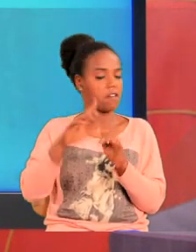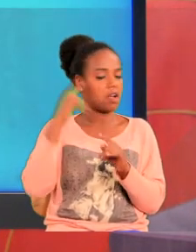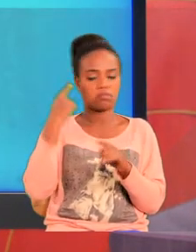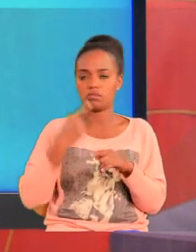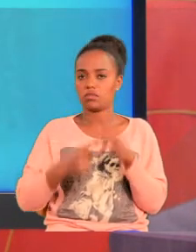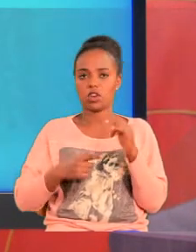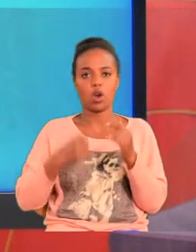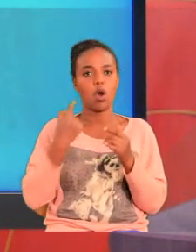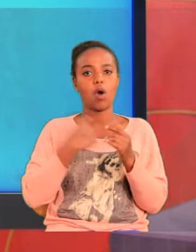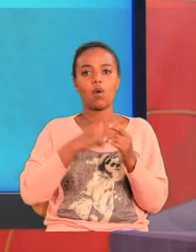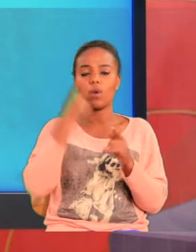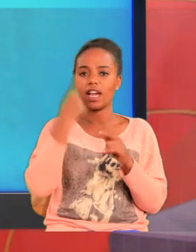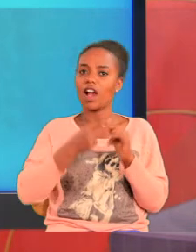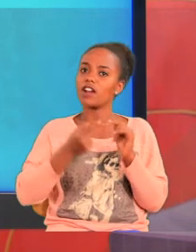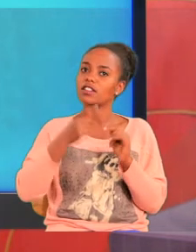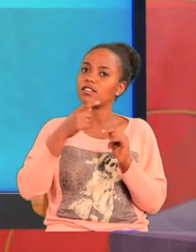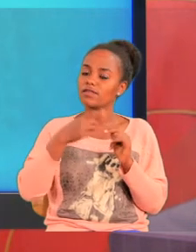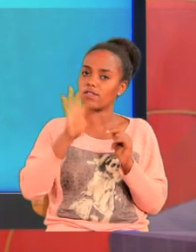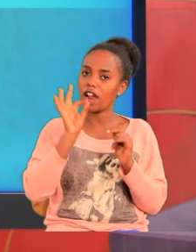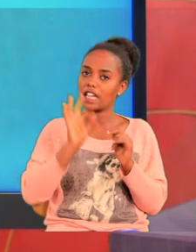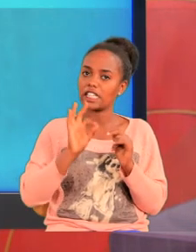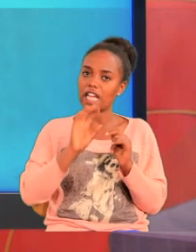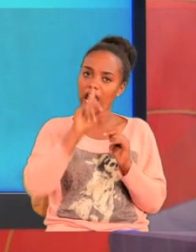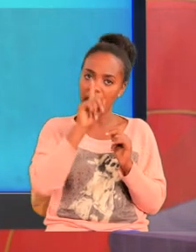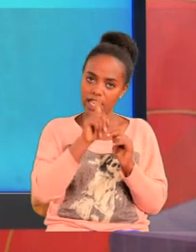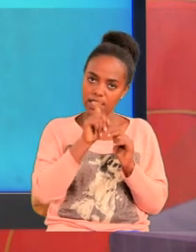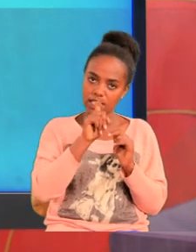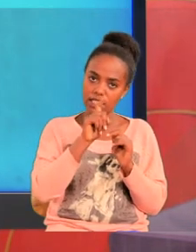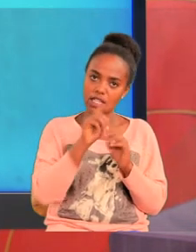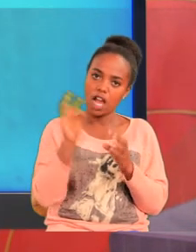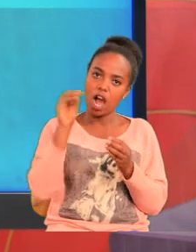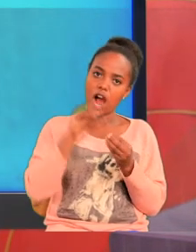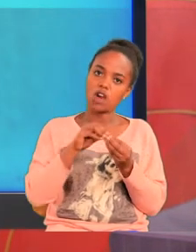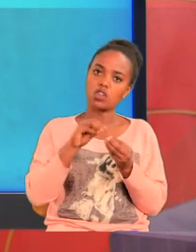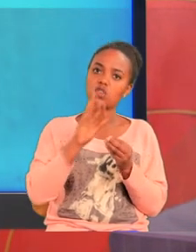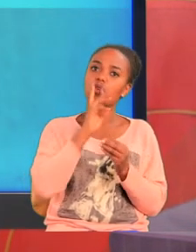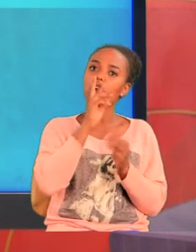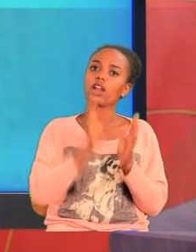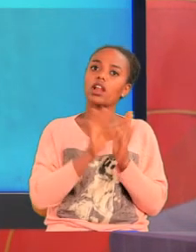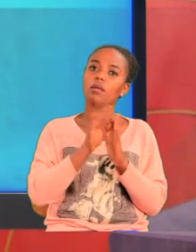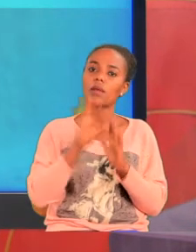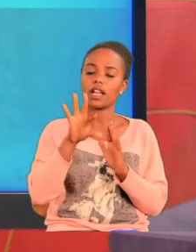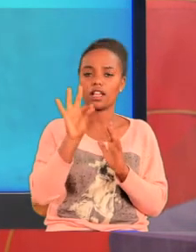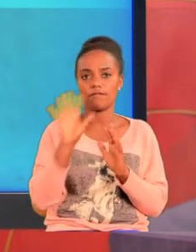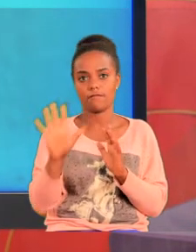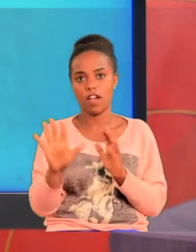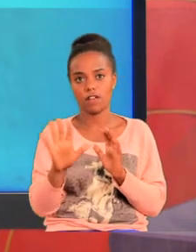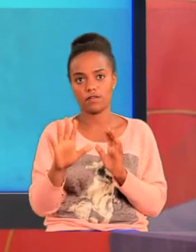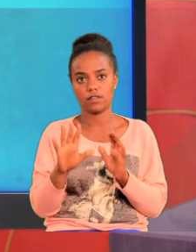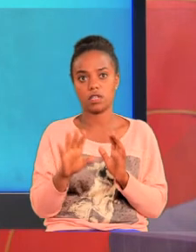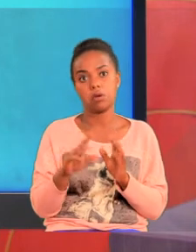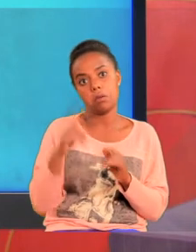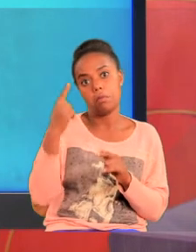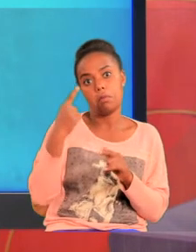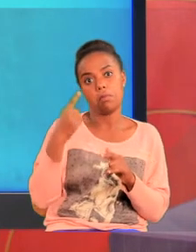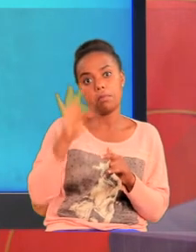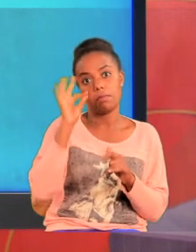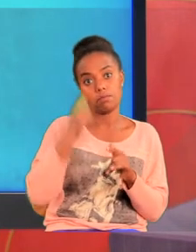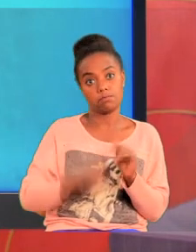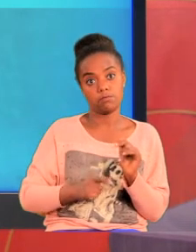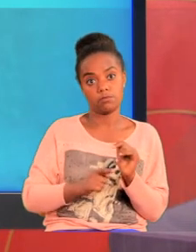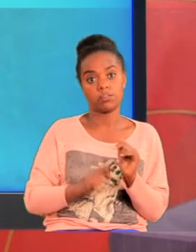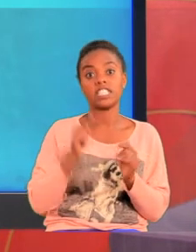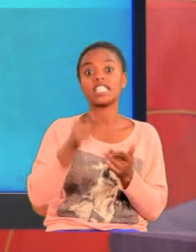Therefore, we can't find a fixed x added with any real number to give 5. So, since we can't find this statement,